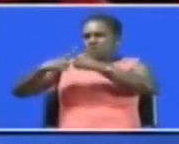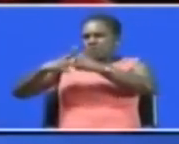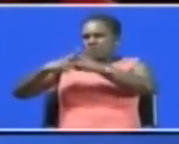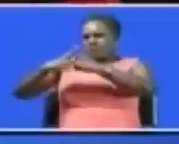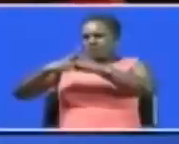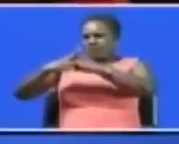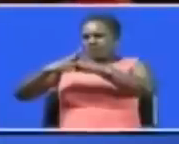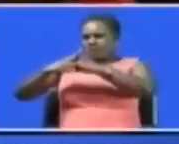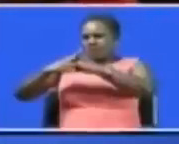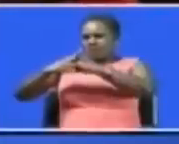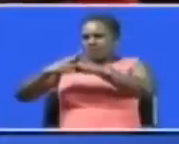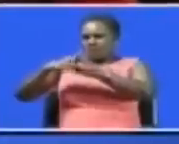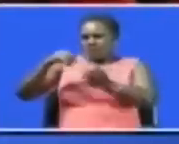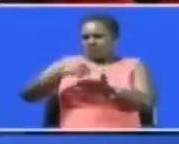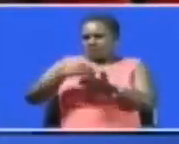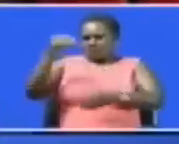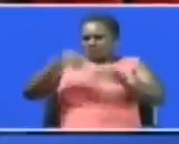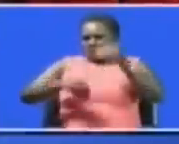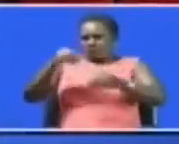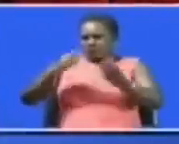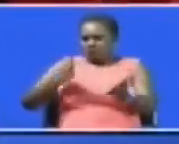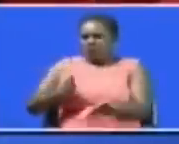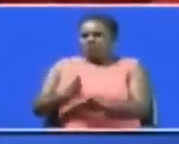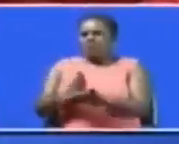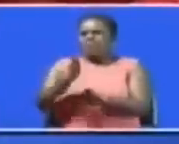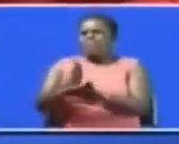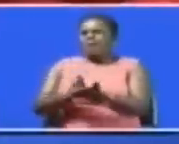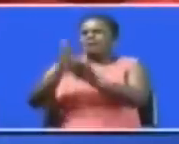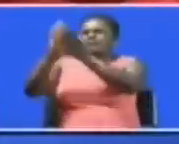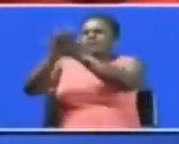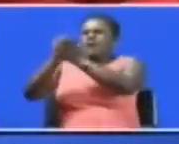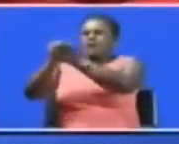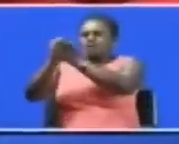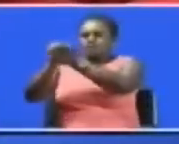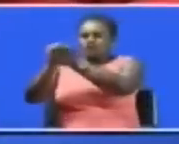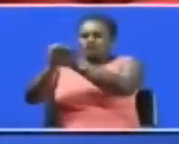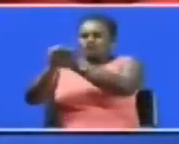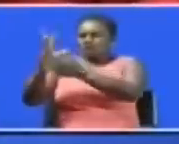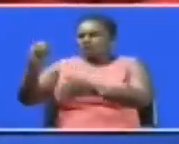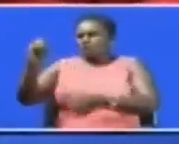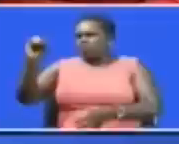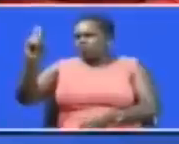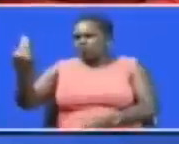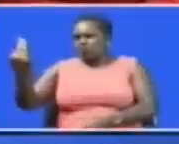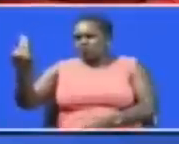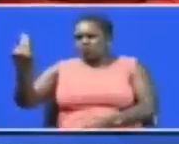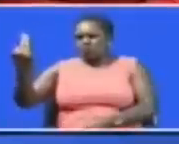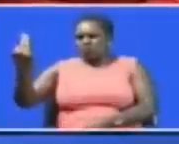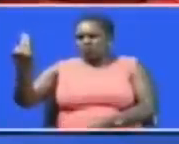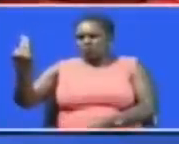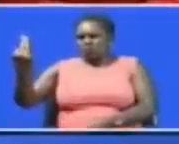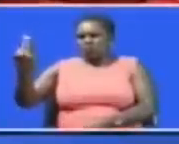the things it's trying to bring in about electoral justice, mm-hmm. it was part of that memorandum in the